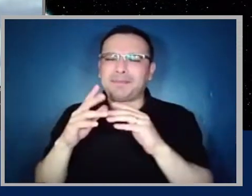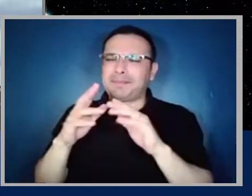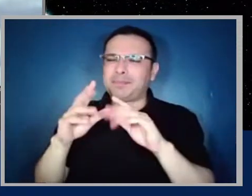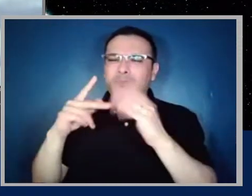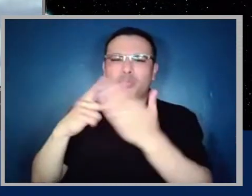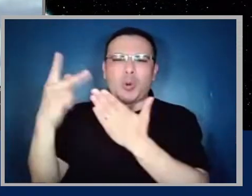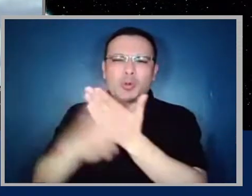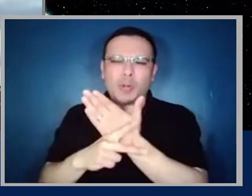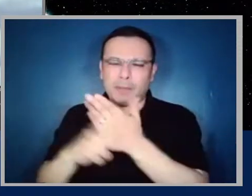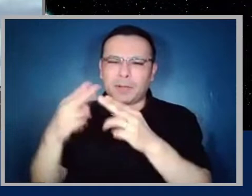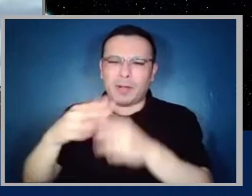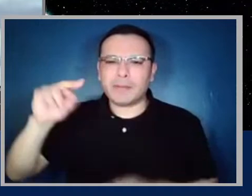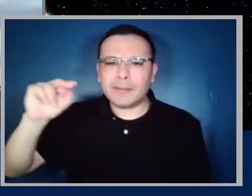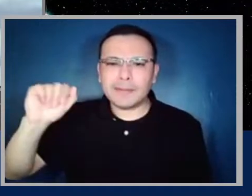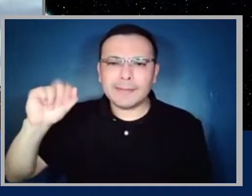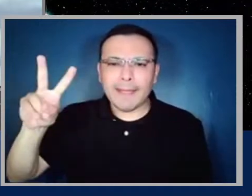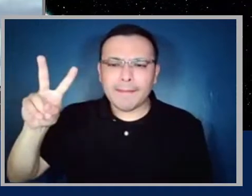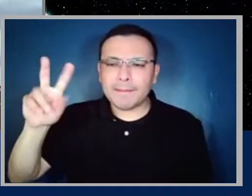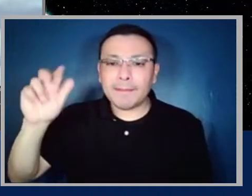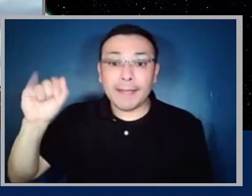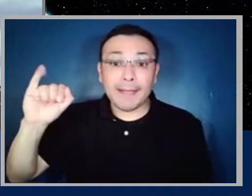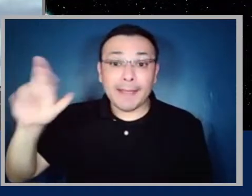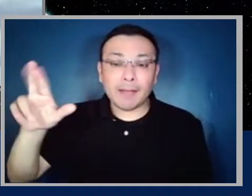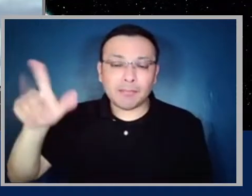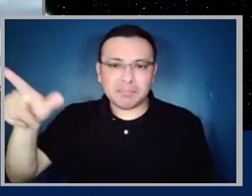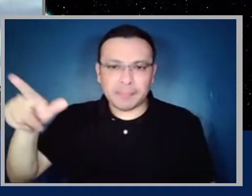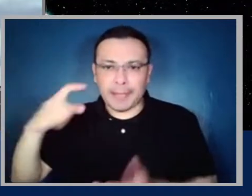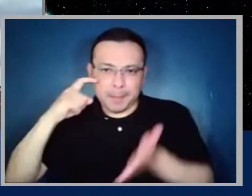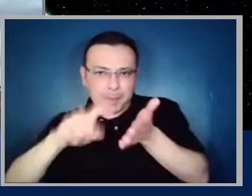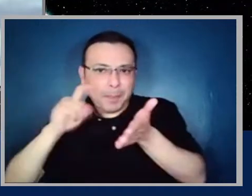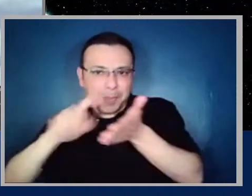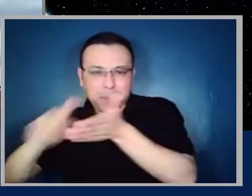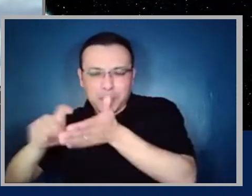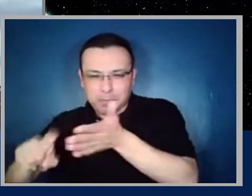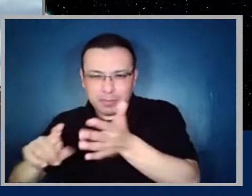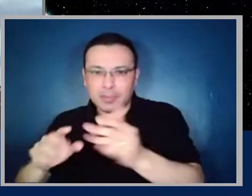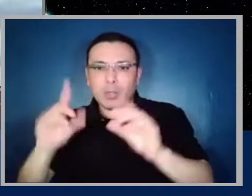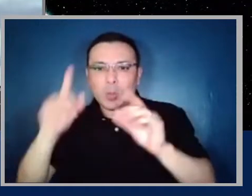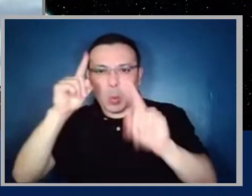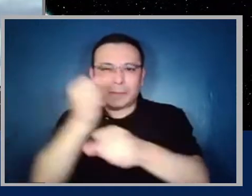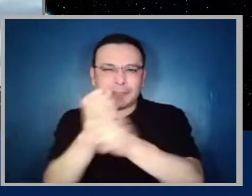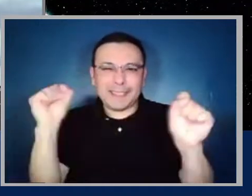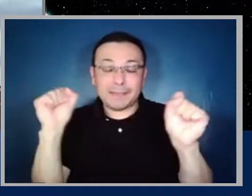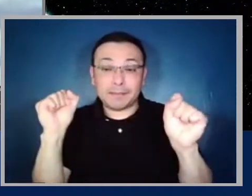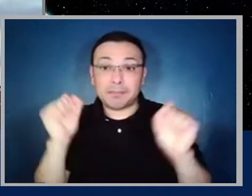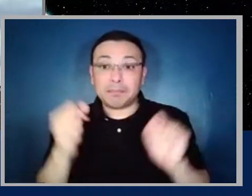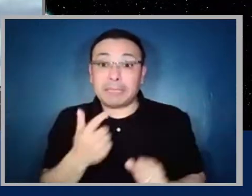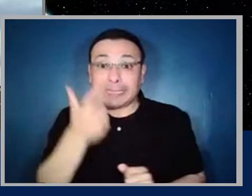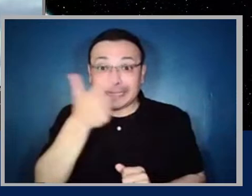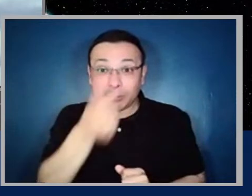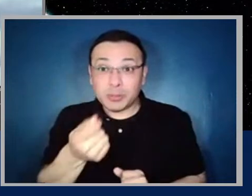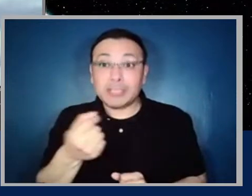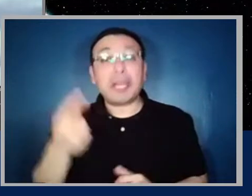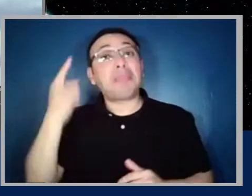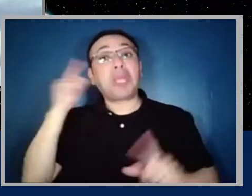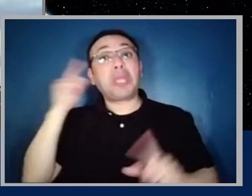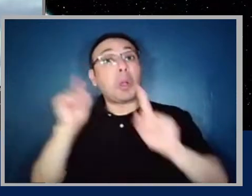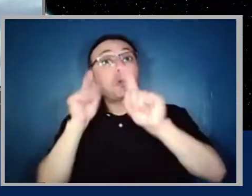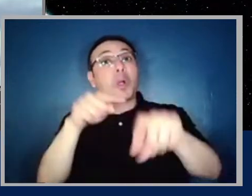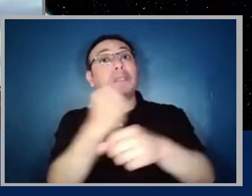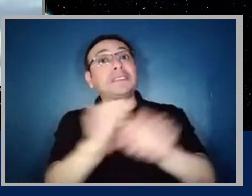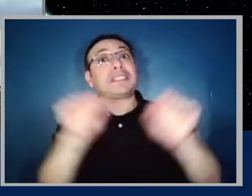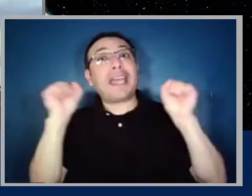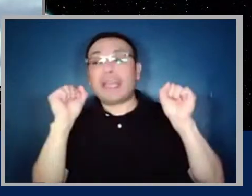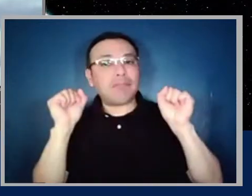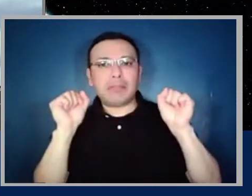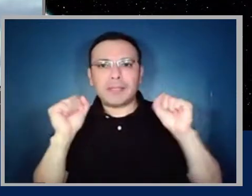so it's pretty amazing the things that we had to think about and figure out how to resolve for us to go recover the capsule and the crew.